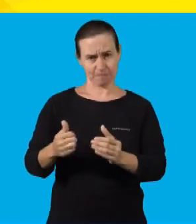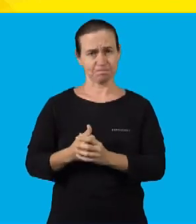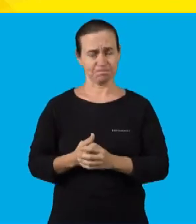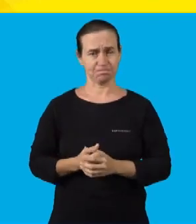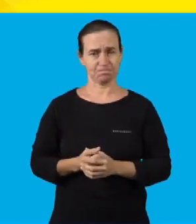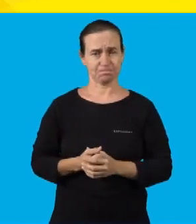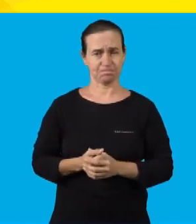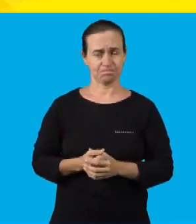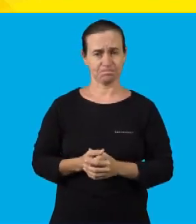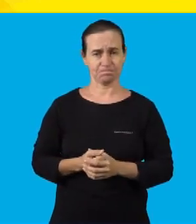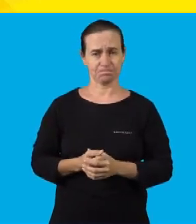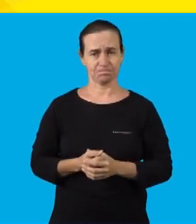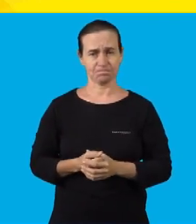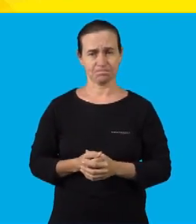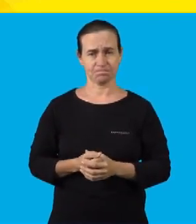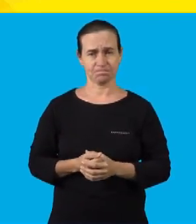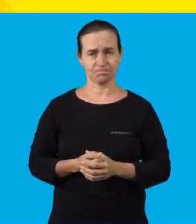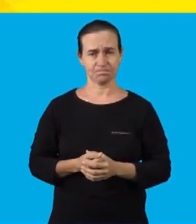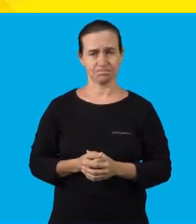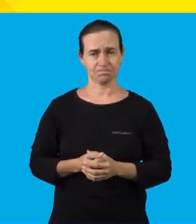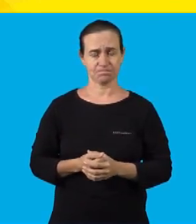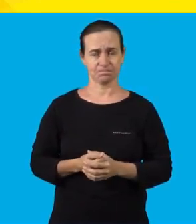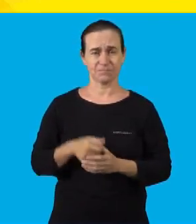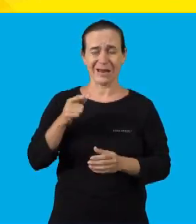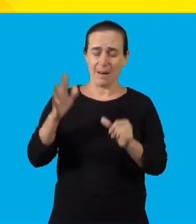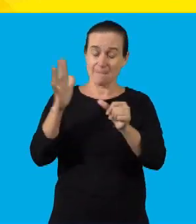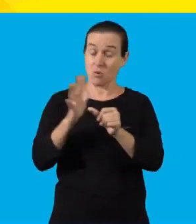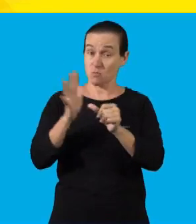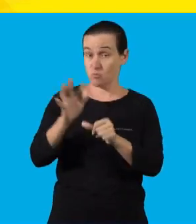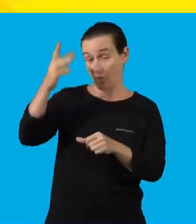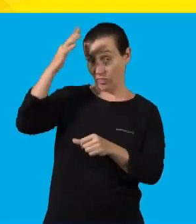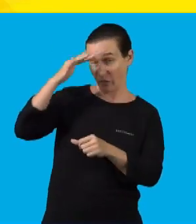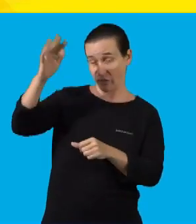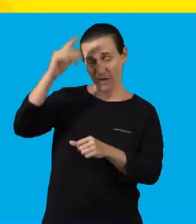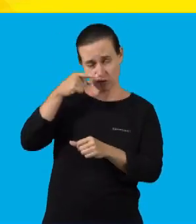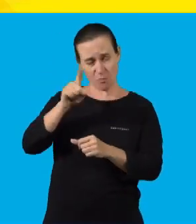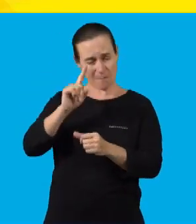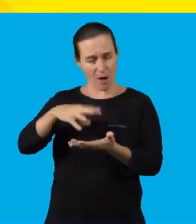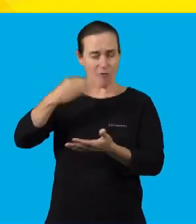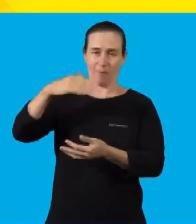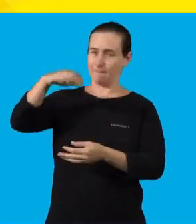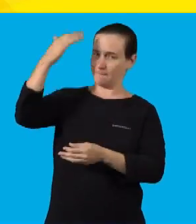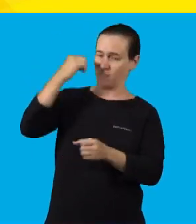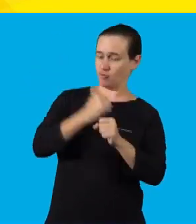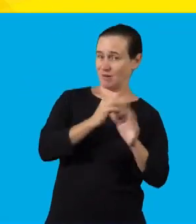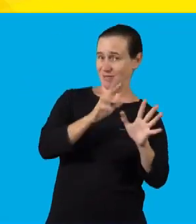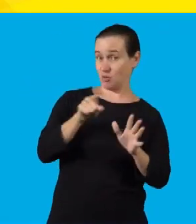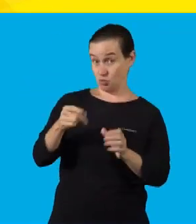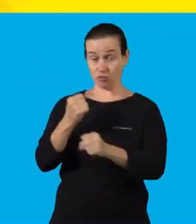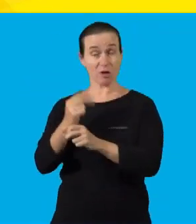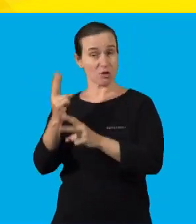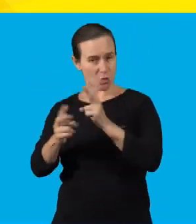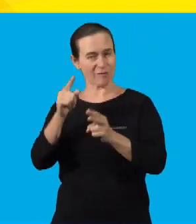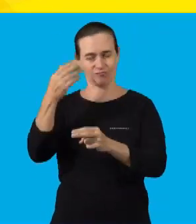of when writing an exam. Let's look at the key theory aspects that you should have from grade 10 right up